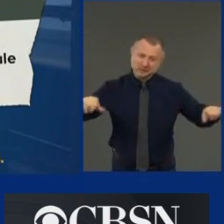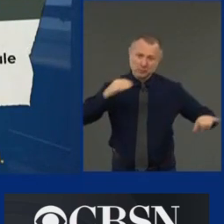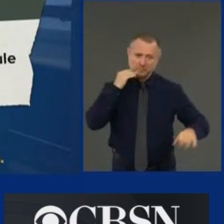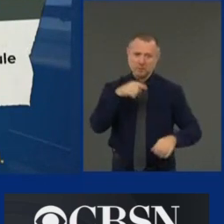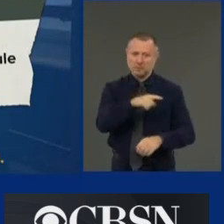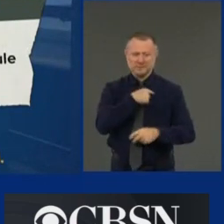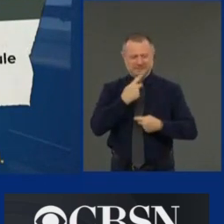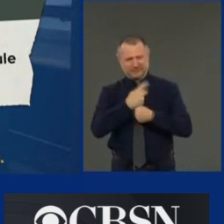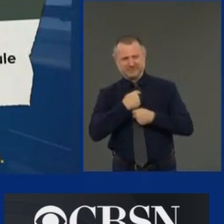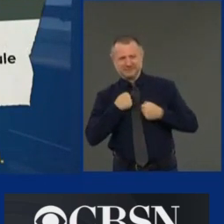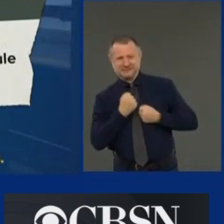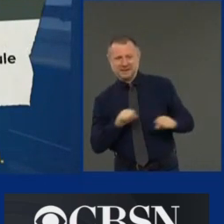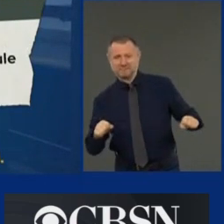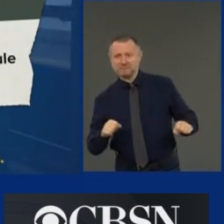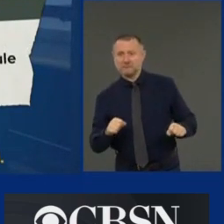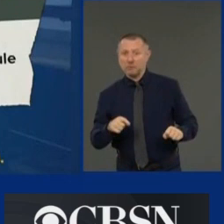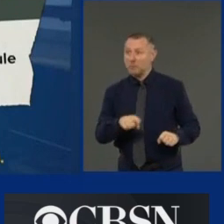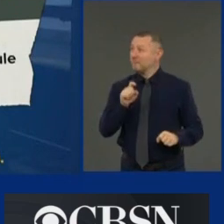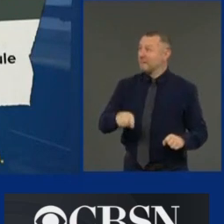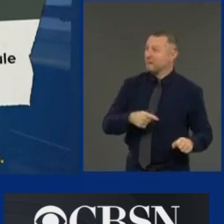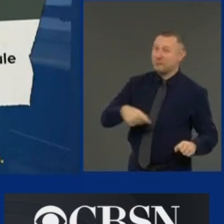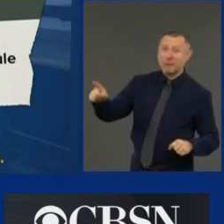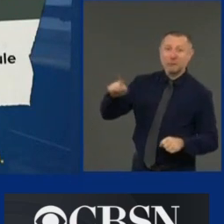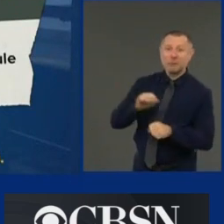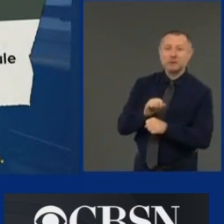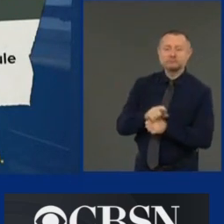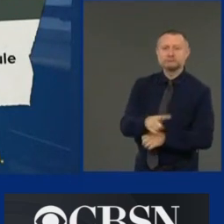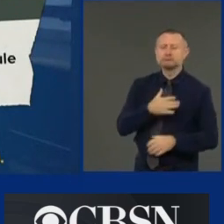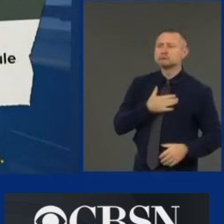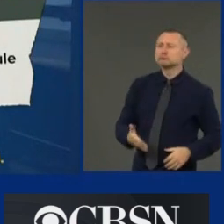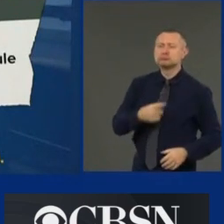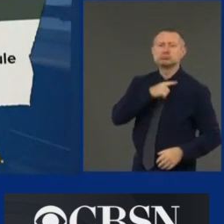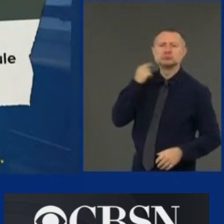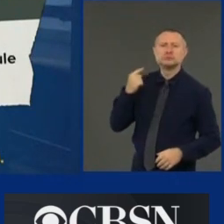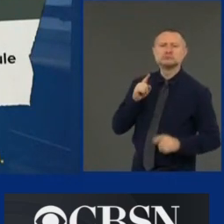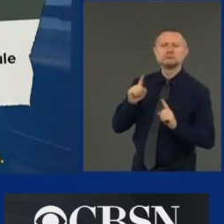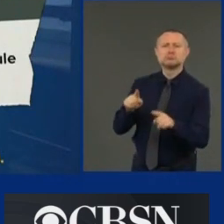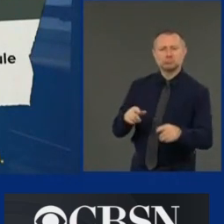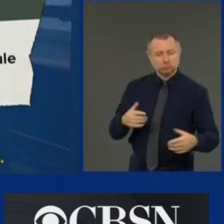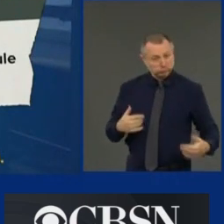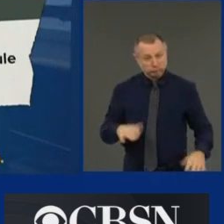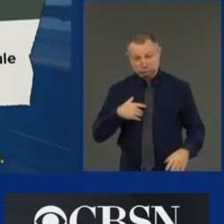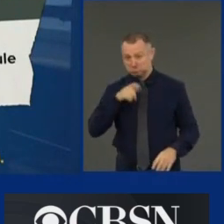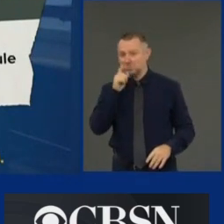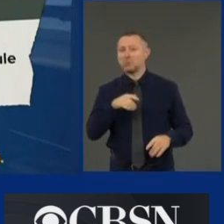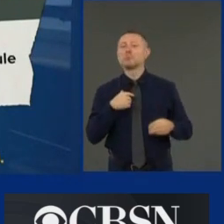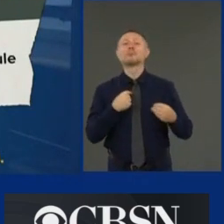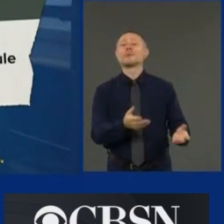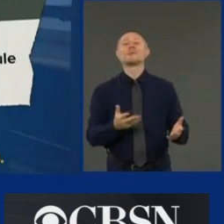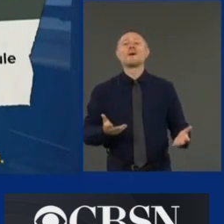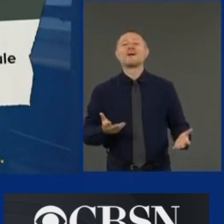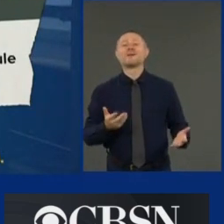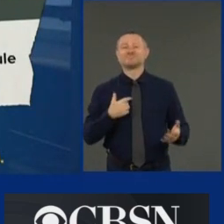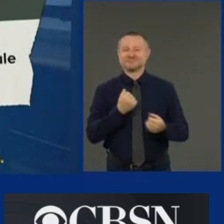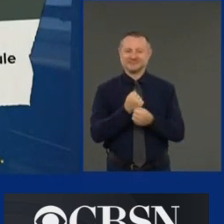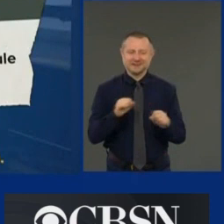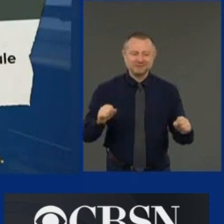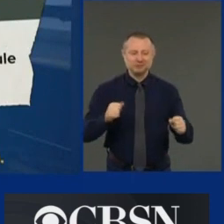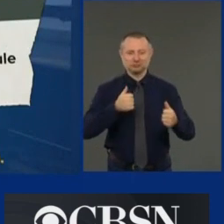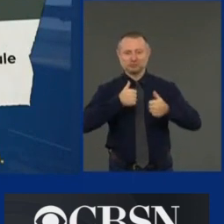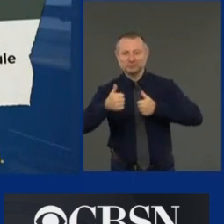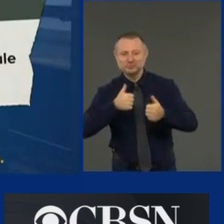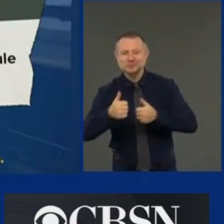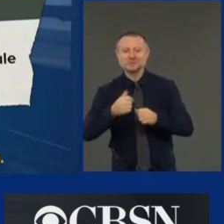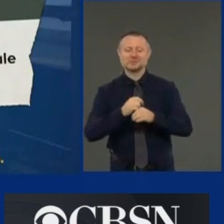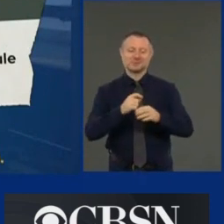workers to go to work, and they did. And our obligation was to make sure they were safe, or as safe as they could be.